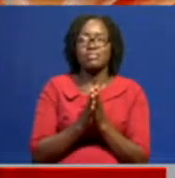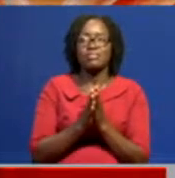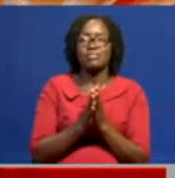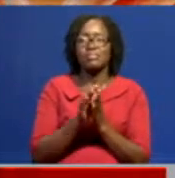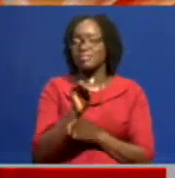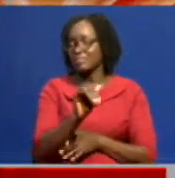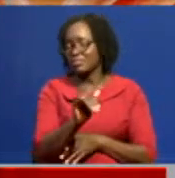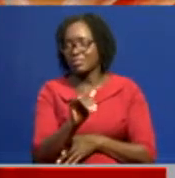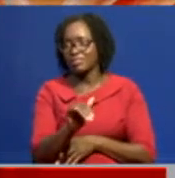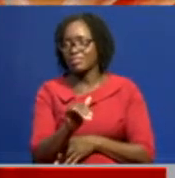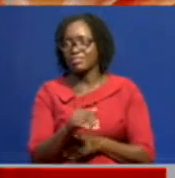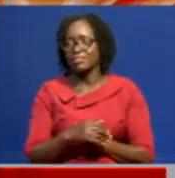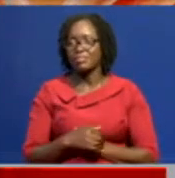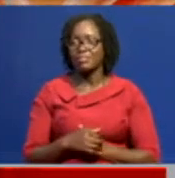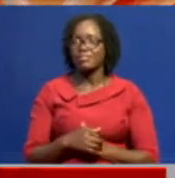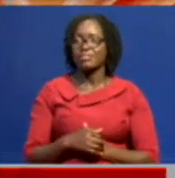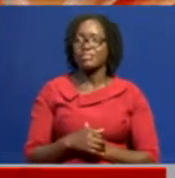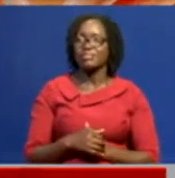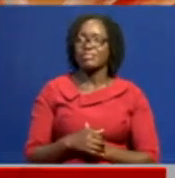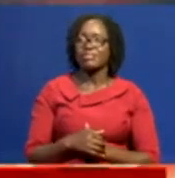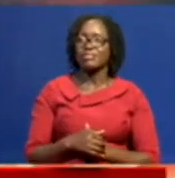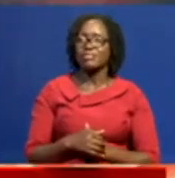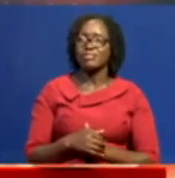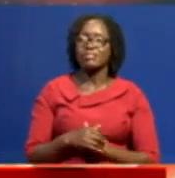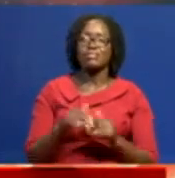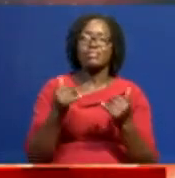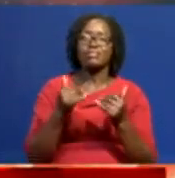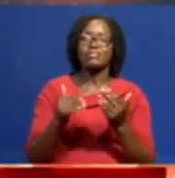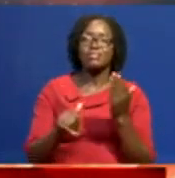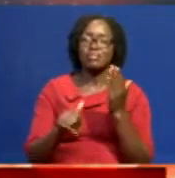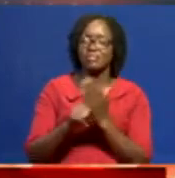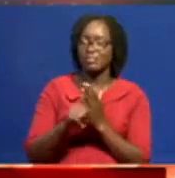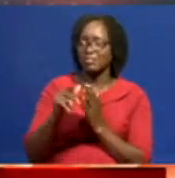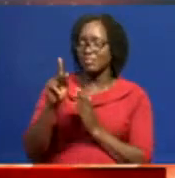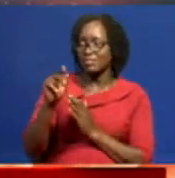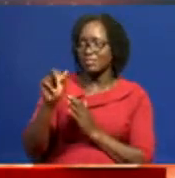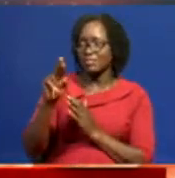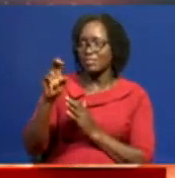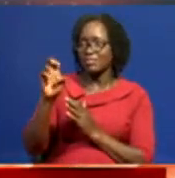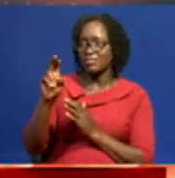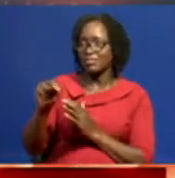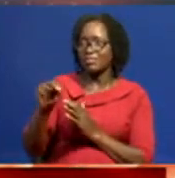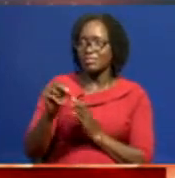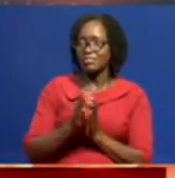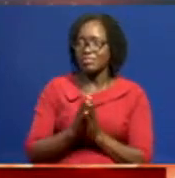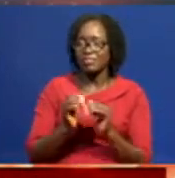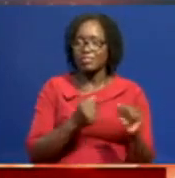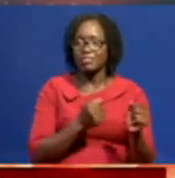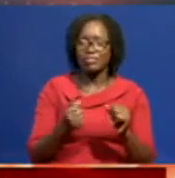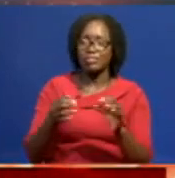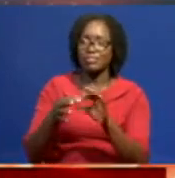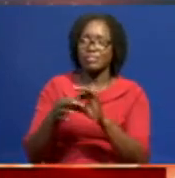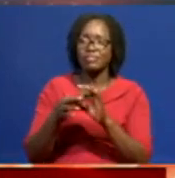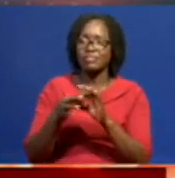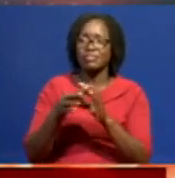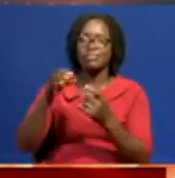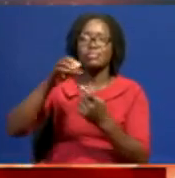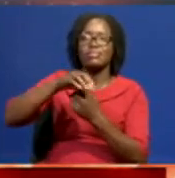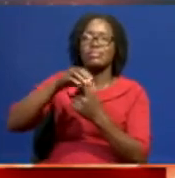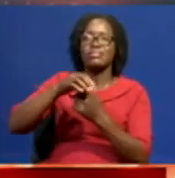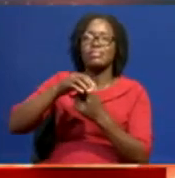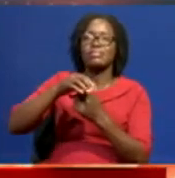Don't go too far. Let's talk sports. My name is Karen Kibet. Now, Homabay combined are the champions